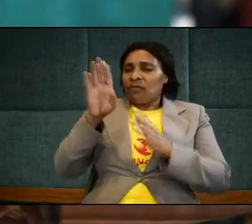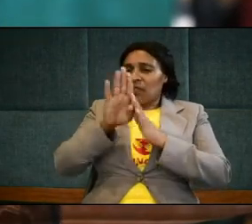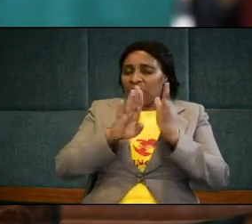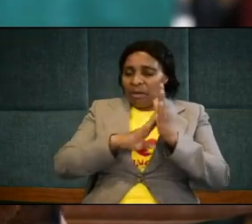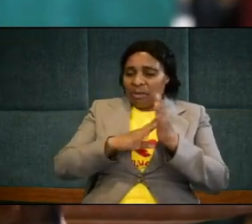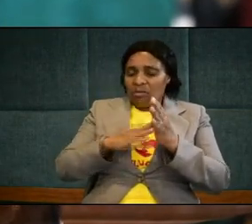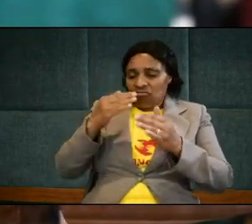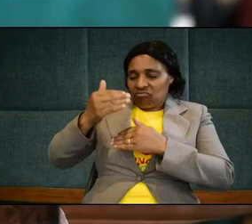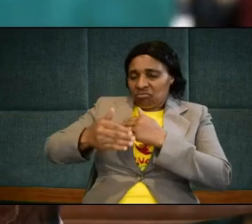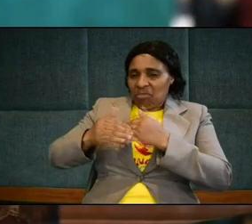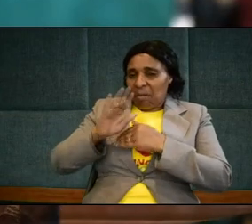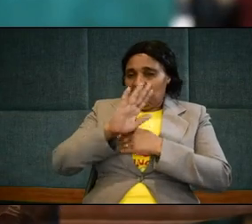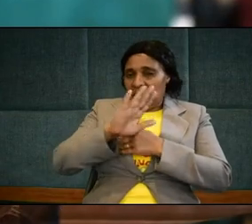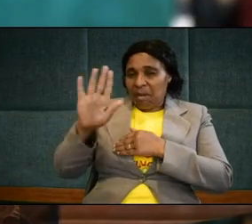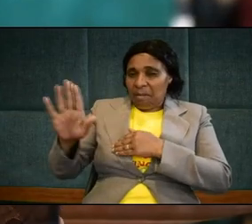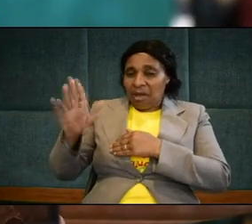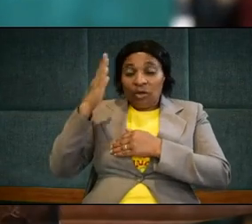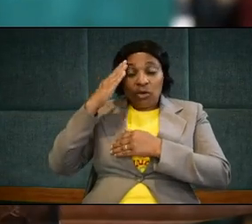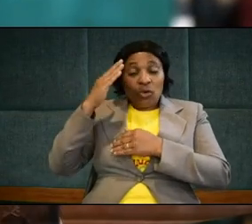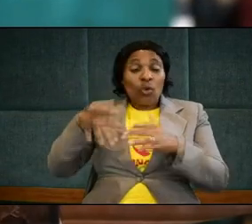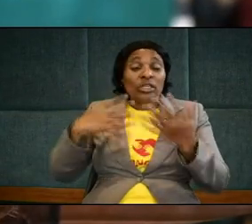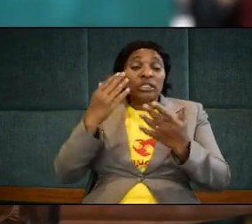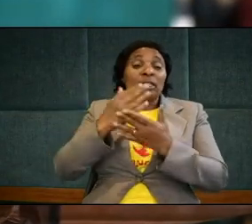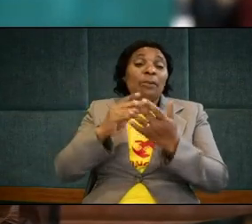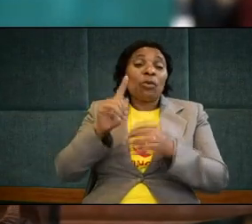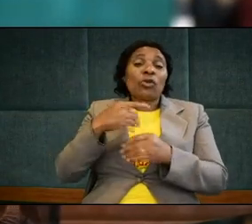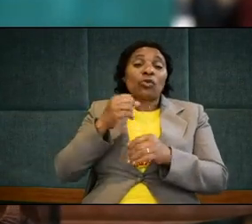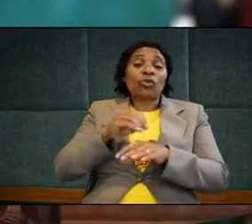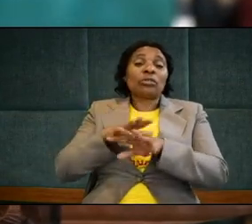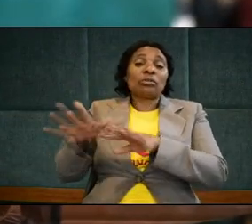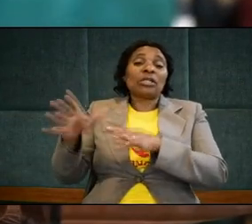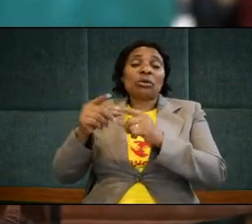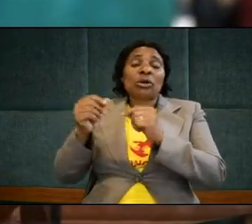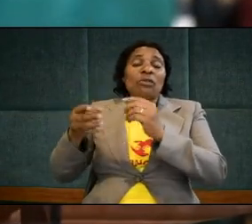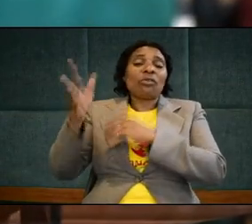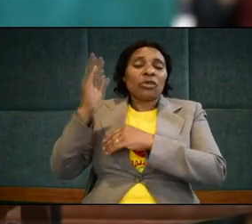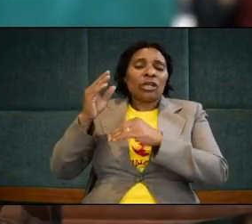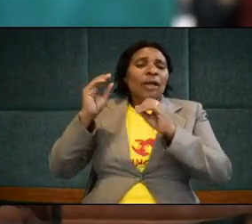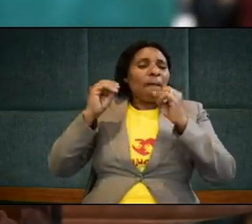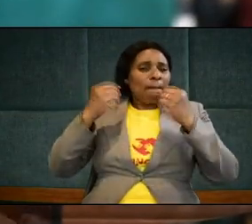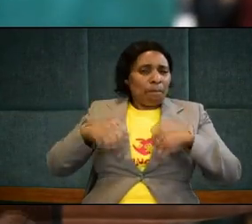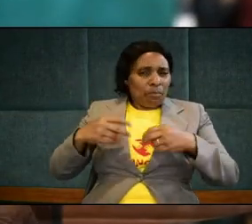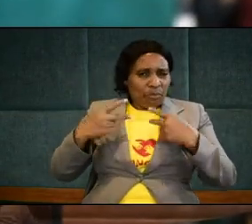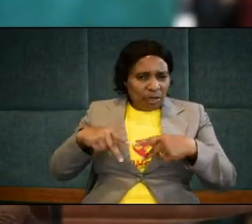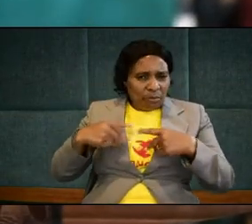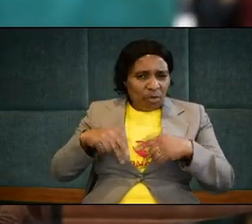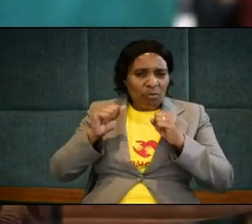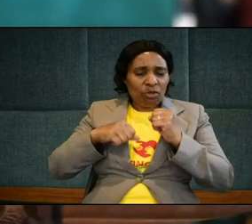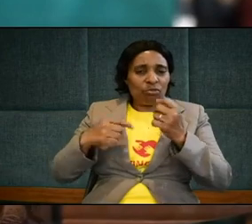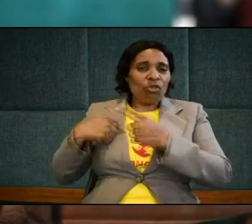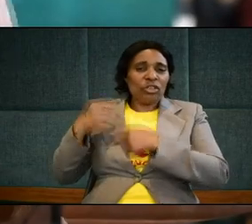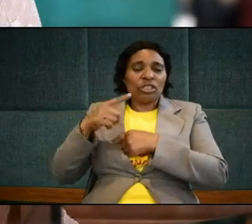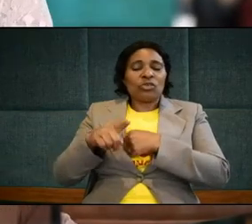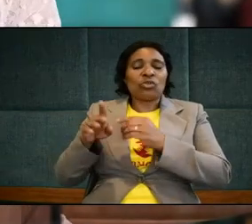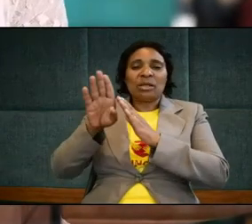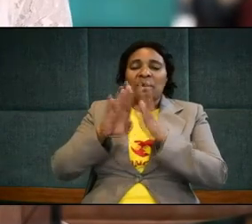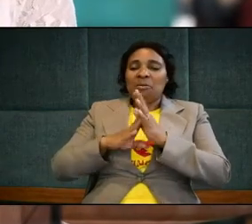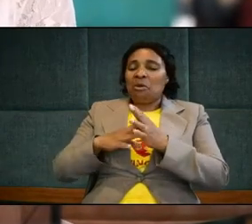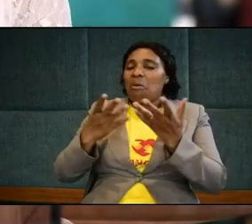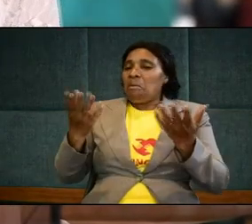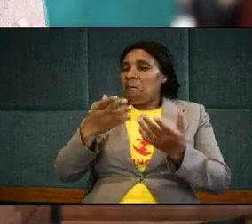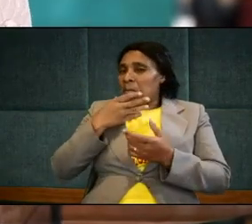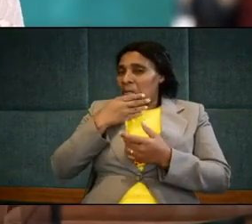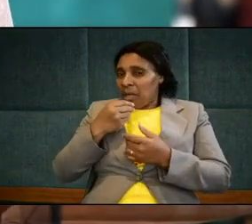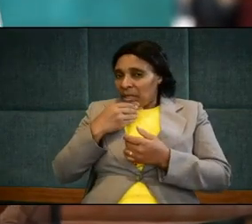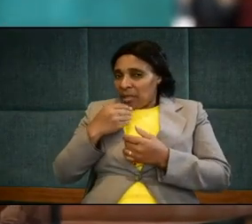own neighborhoods, are you known as someone who spreads the word of God? Do people ever consider you the Bible guy, that one person they can